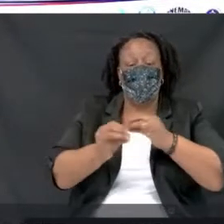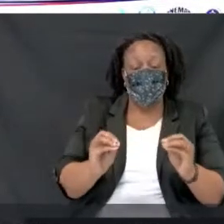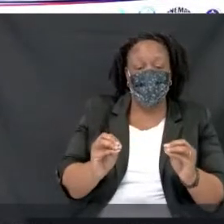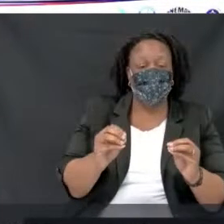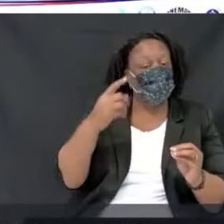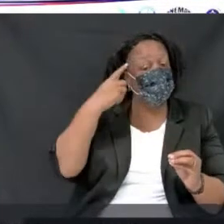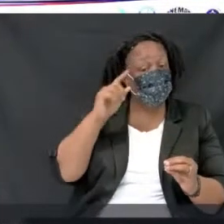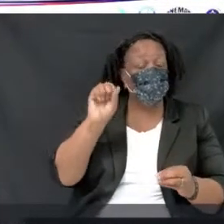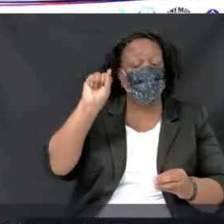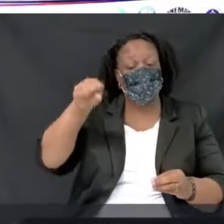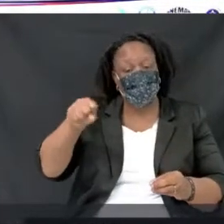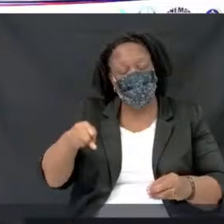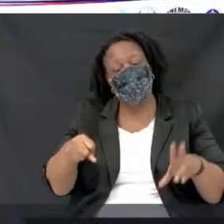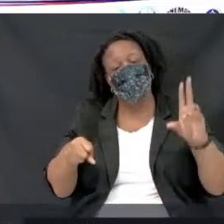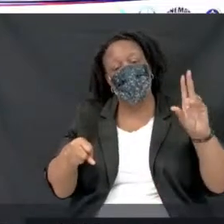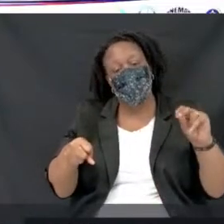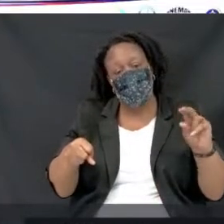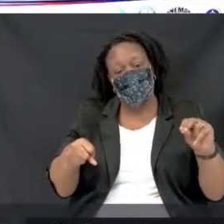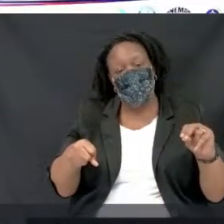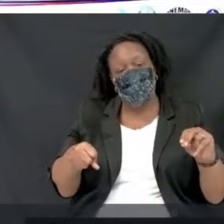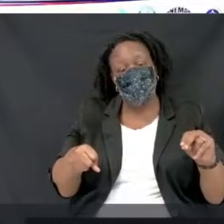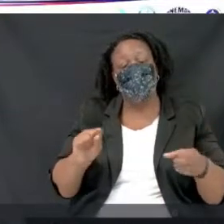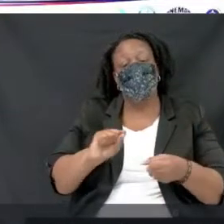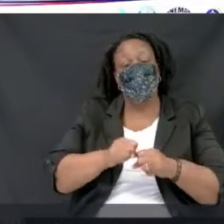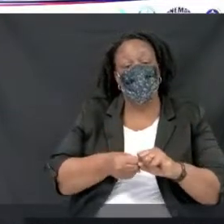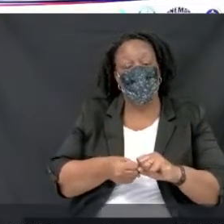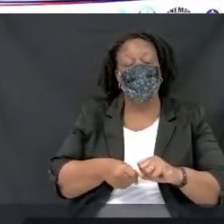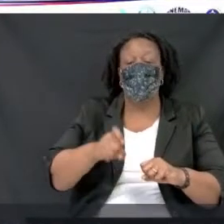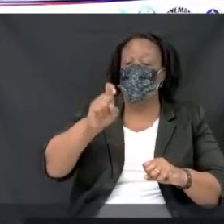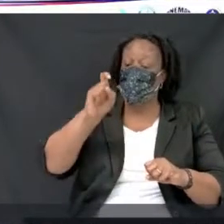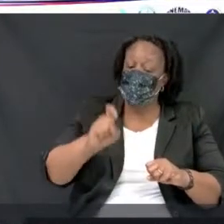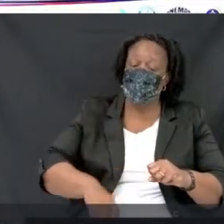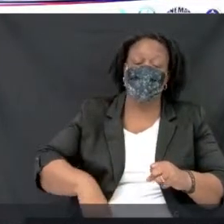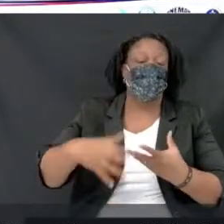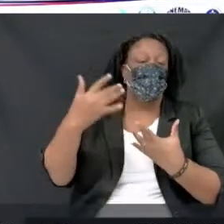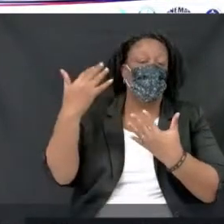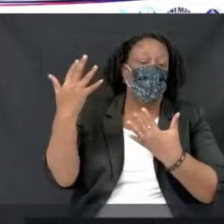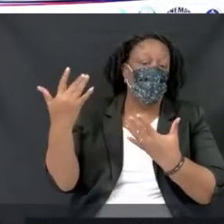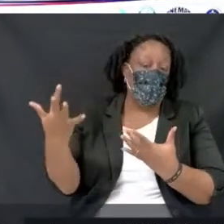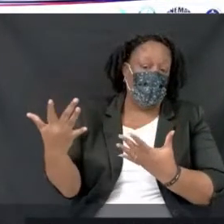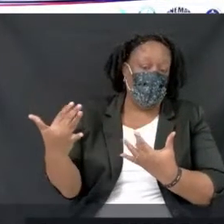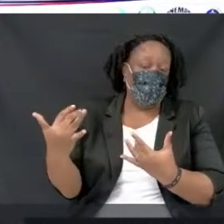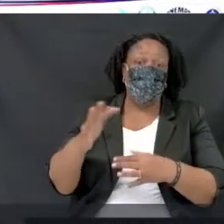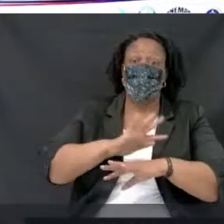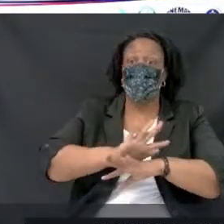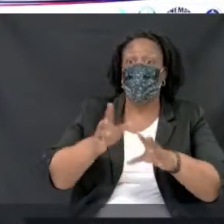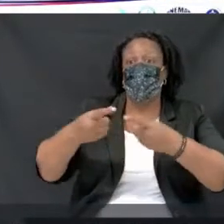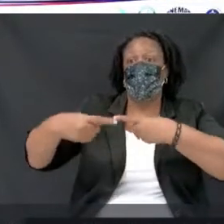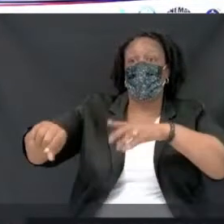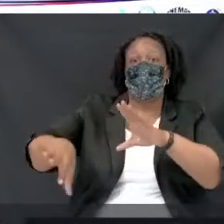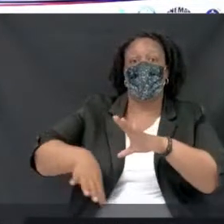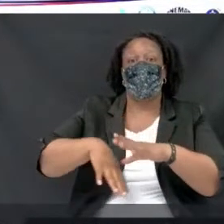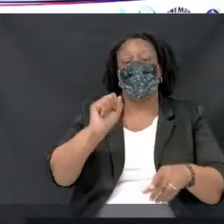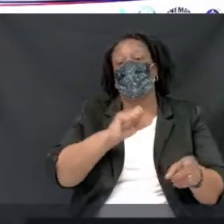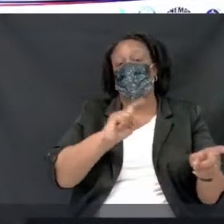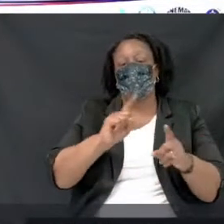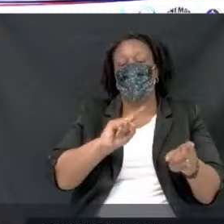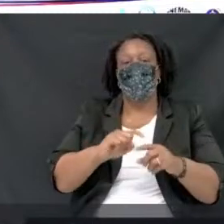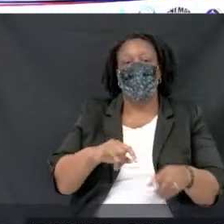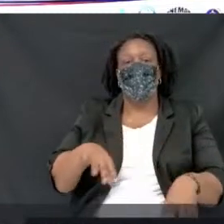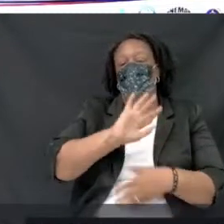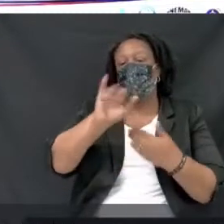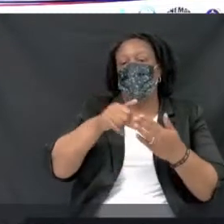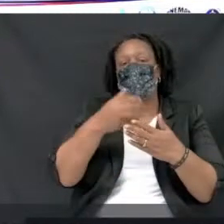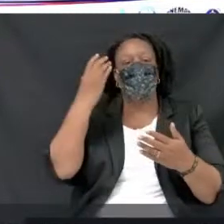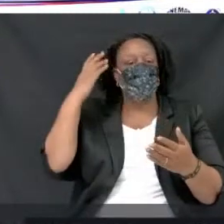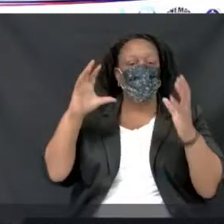then these are going to be implemented. Like everything else, we have seen that when new implementations come on board,